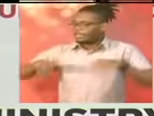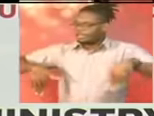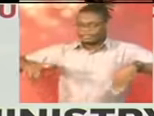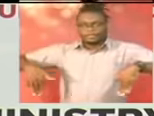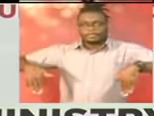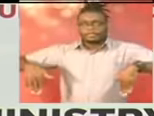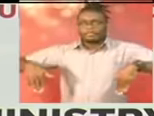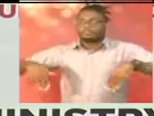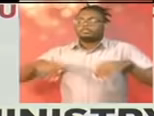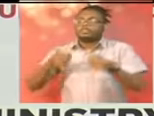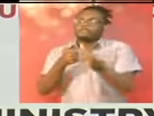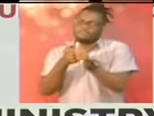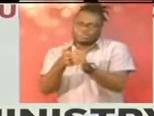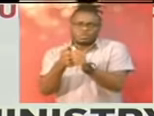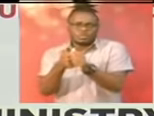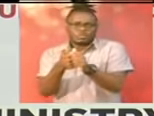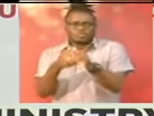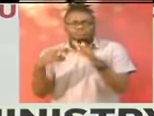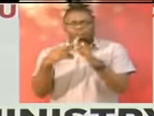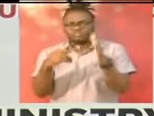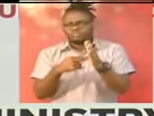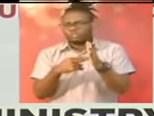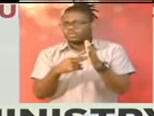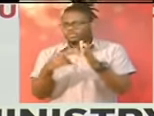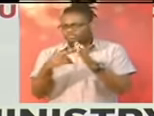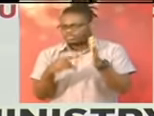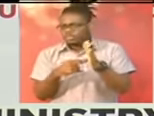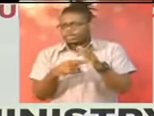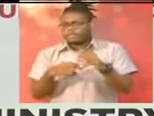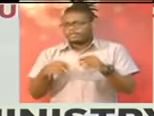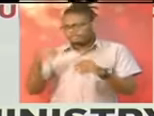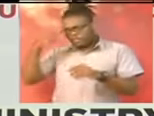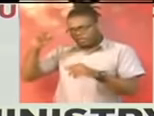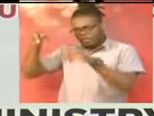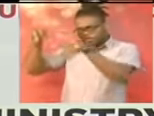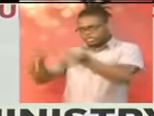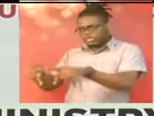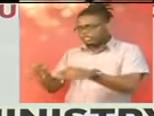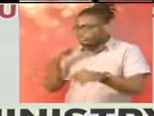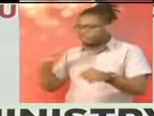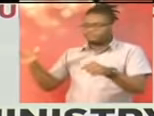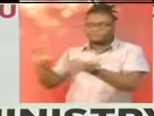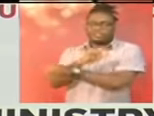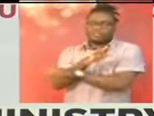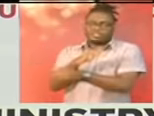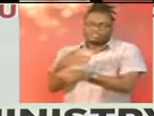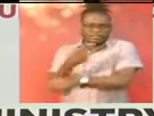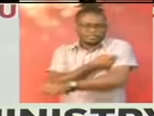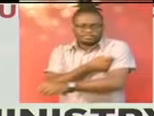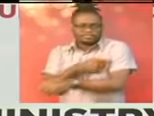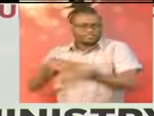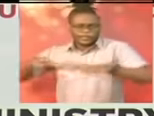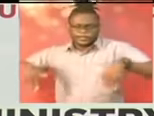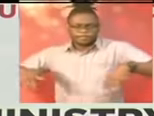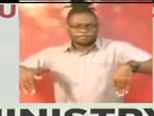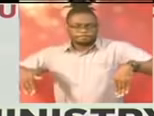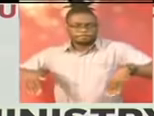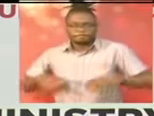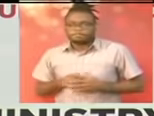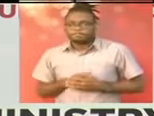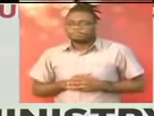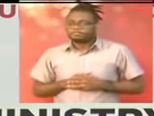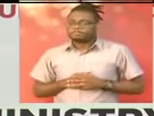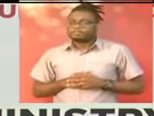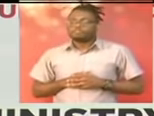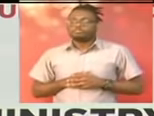too, individuals who have received a vaccine that is not on the list of WHO, EUA, and